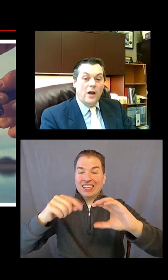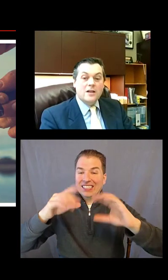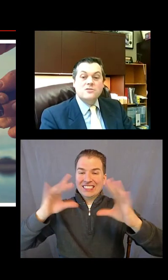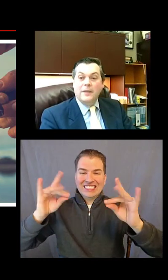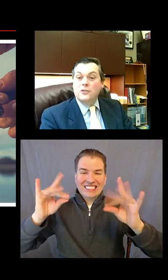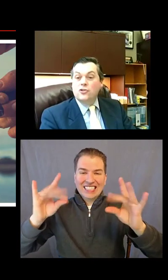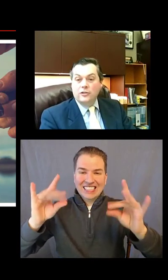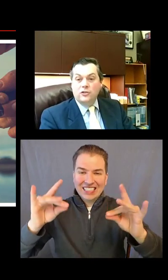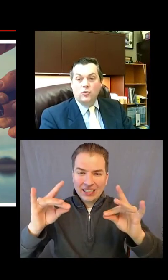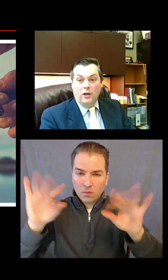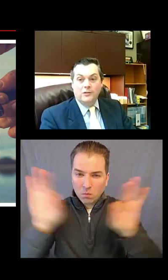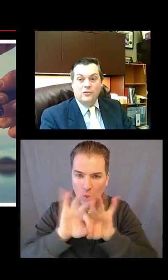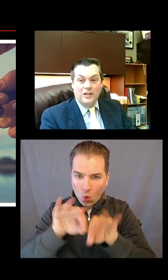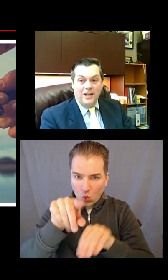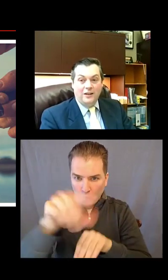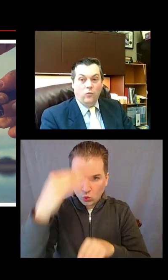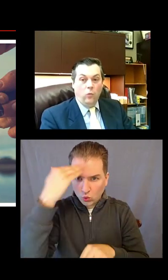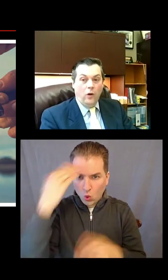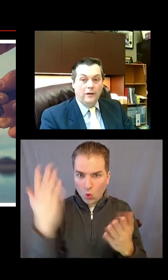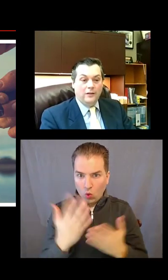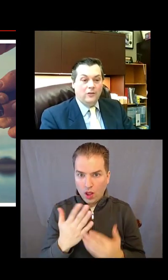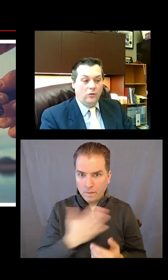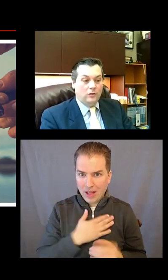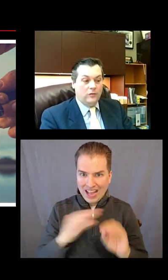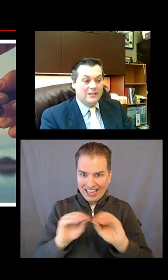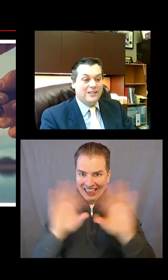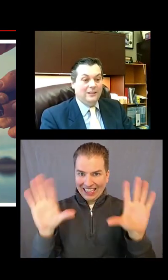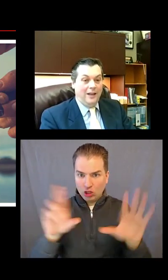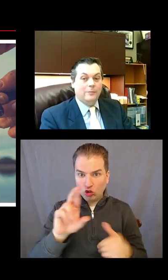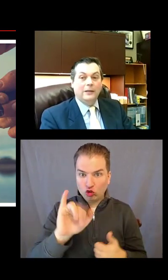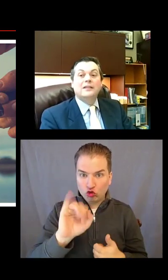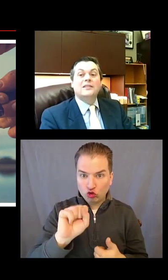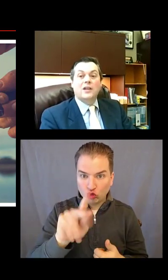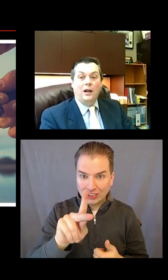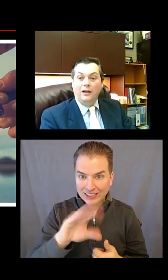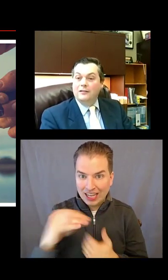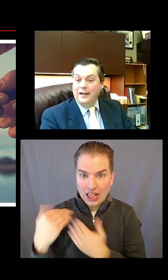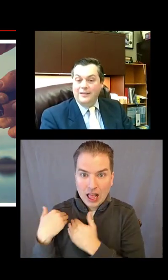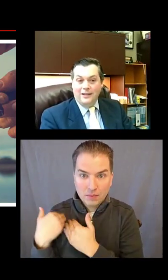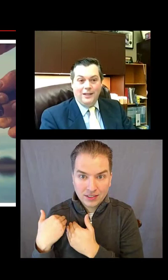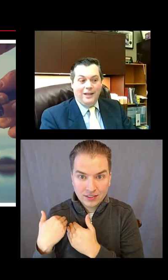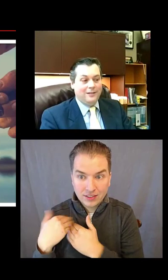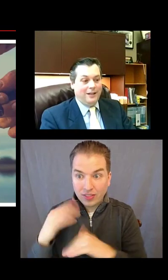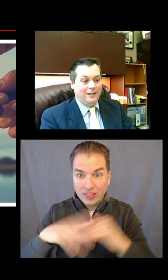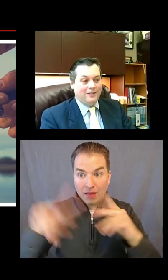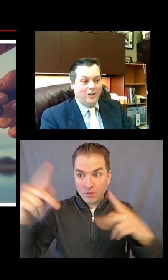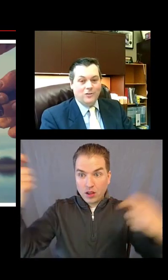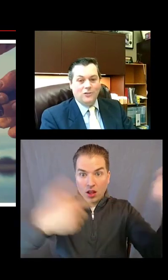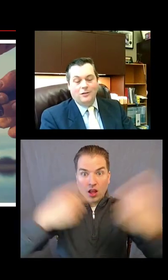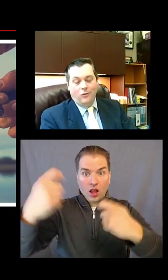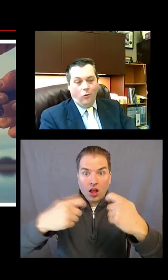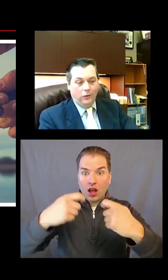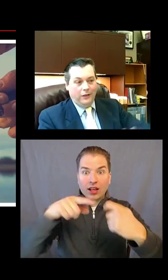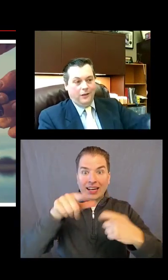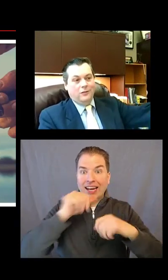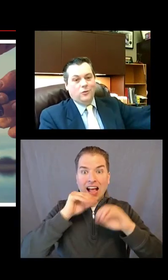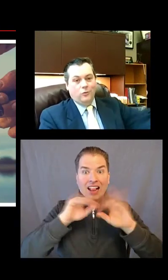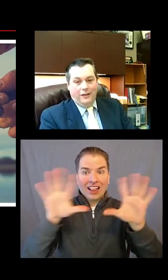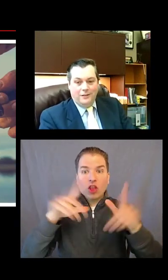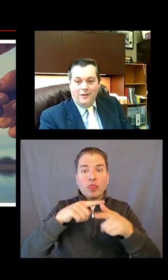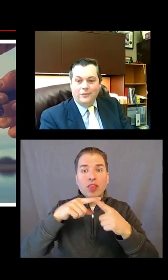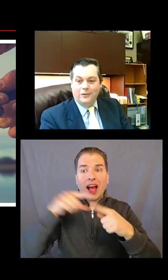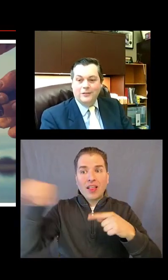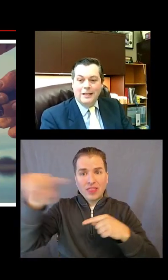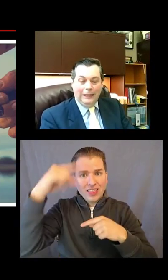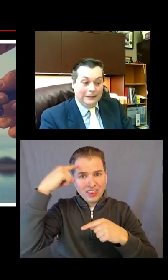really want to make sure that you understand what your risks and liabilities are. I think that is a discussion wholly unto